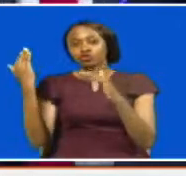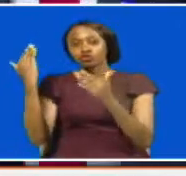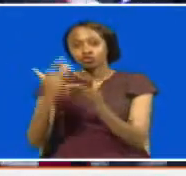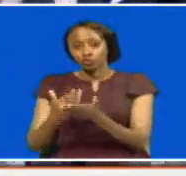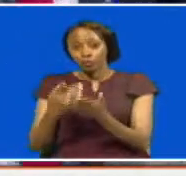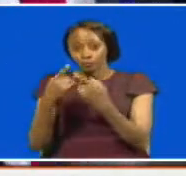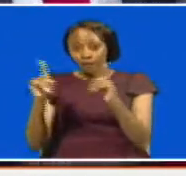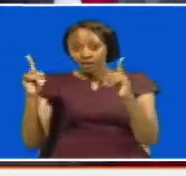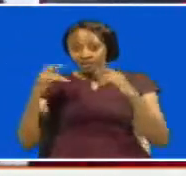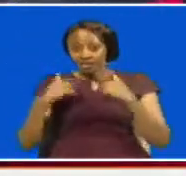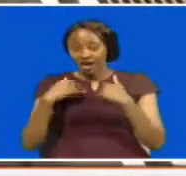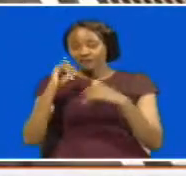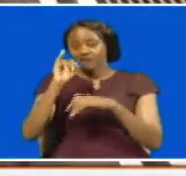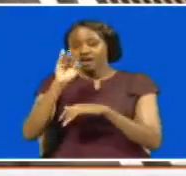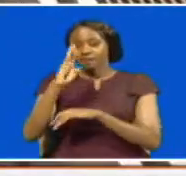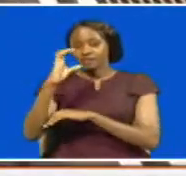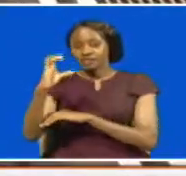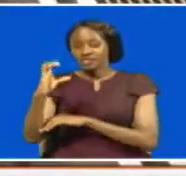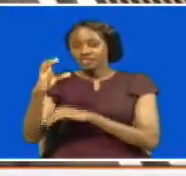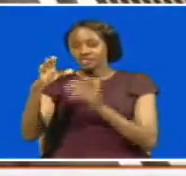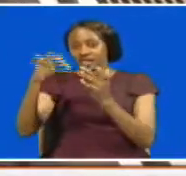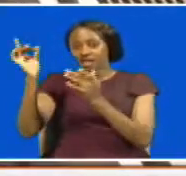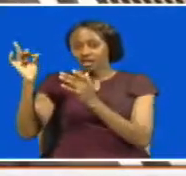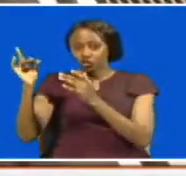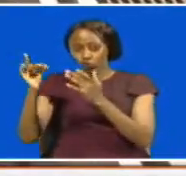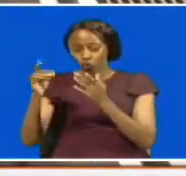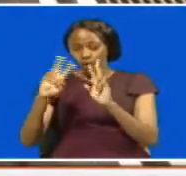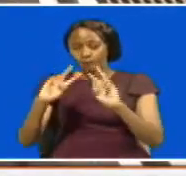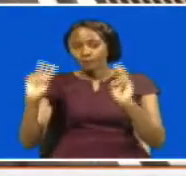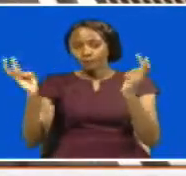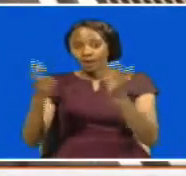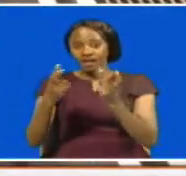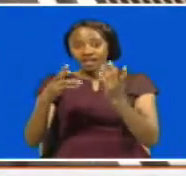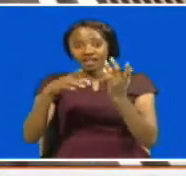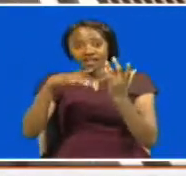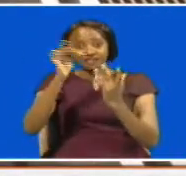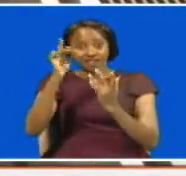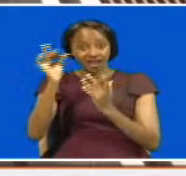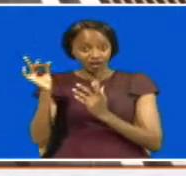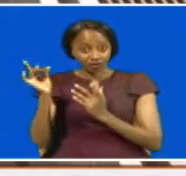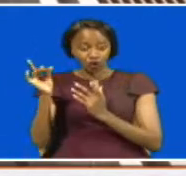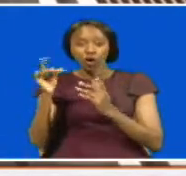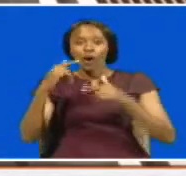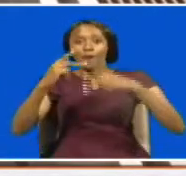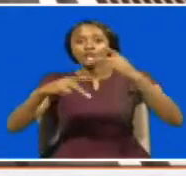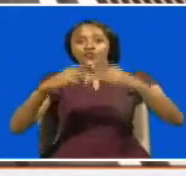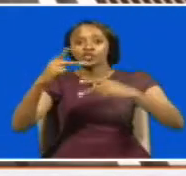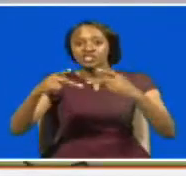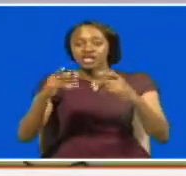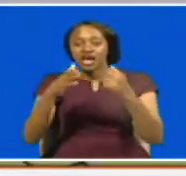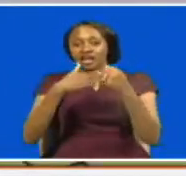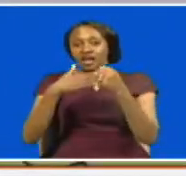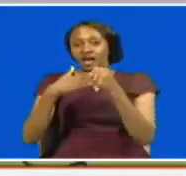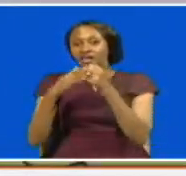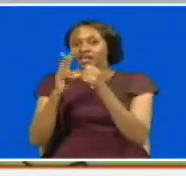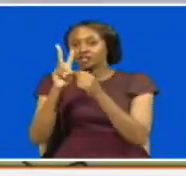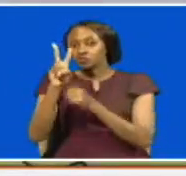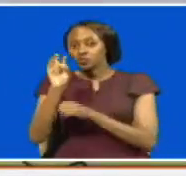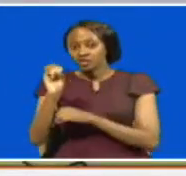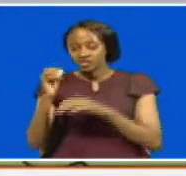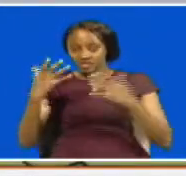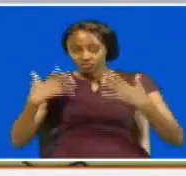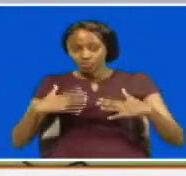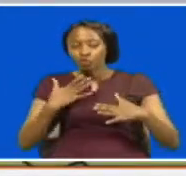the IBC selection panel, which has already advanced with the selection process, with at least 920 people applying to replace the